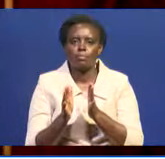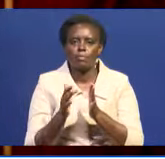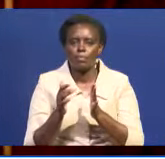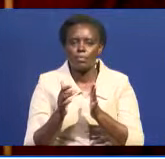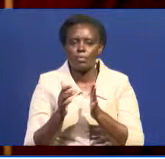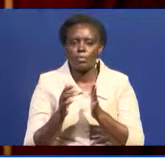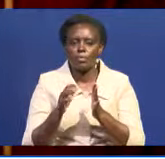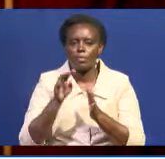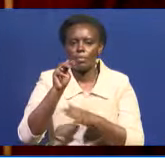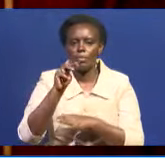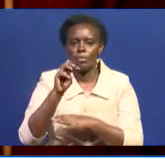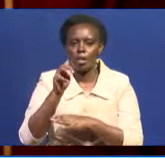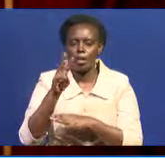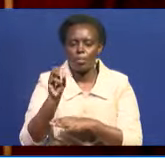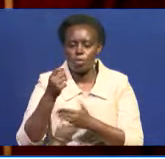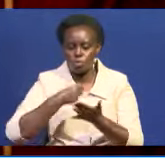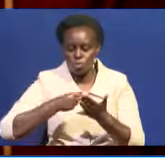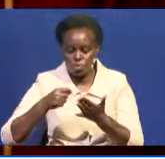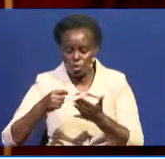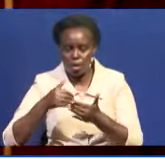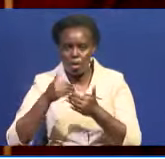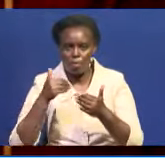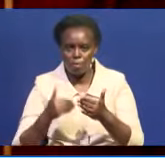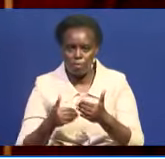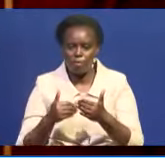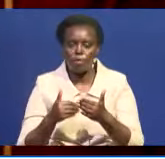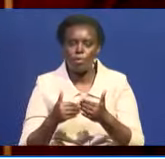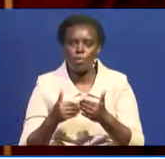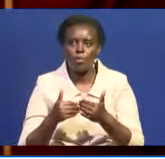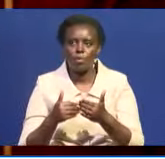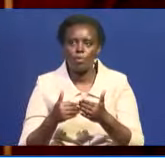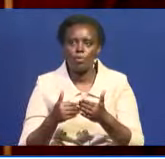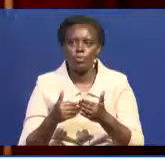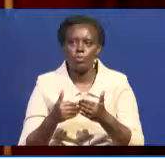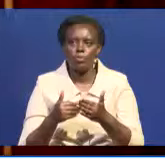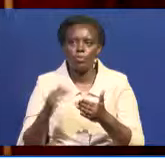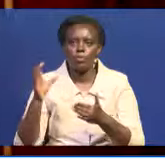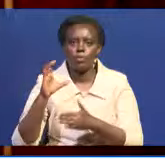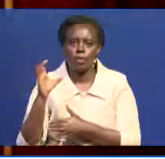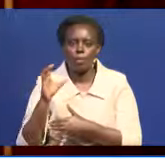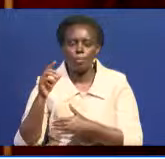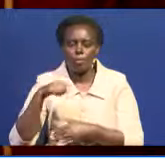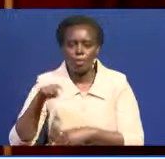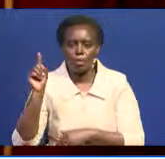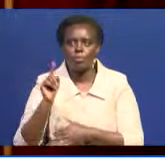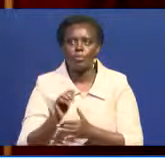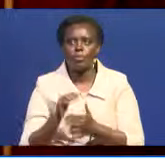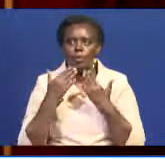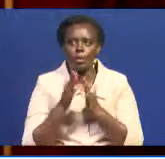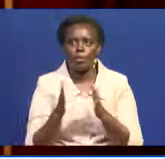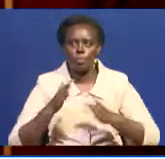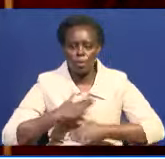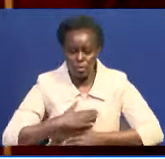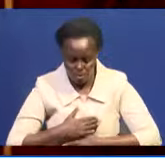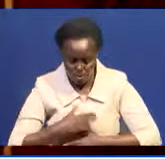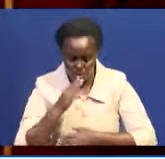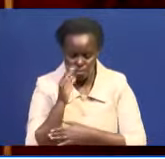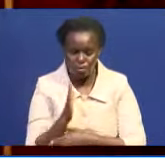Affairs for signing before submission for to the cabinet for approval. Thank you, Mr. Speaker.